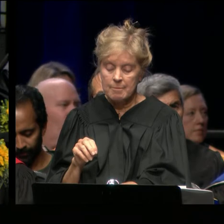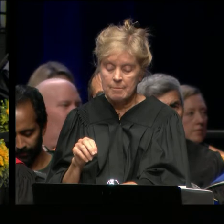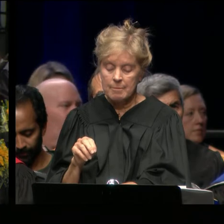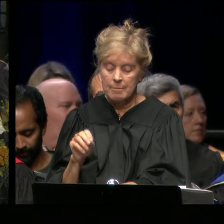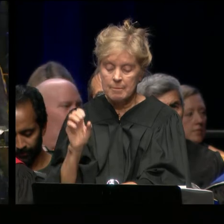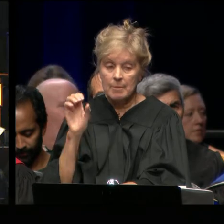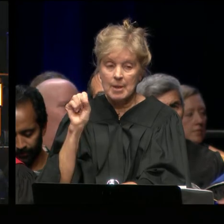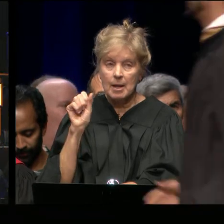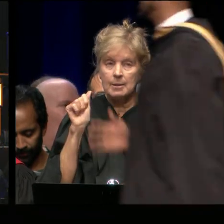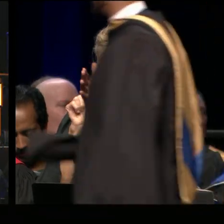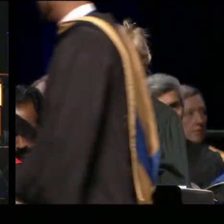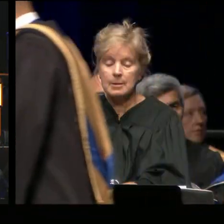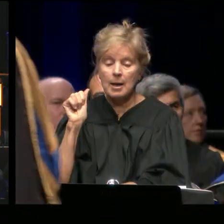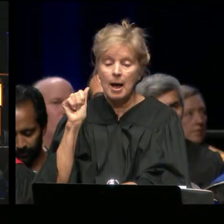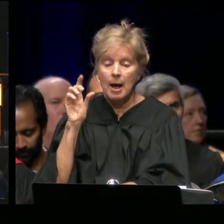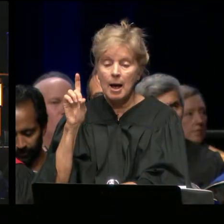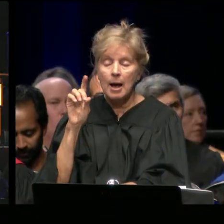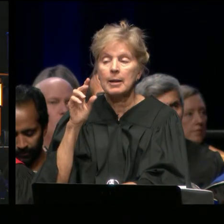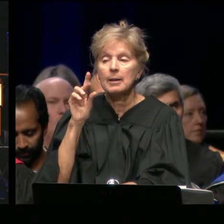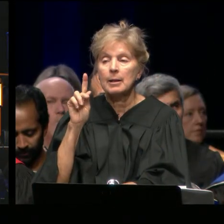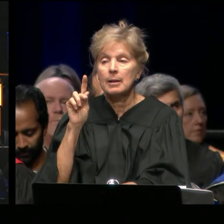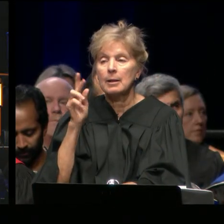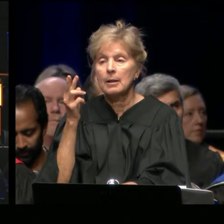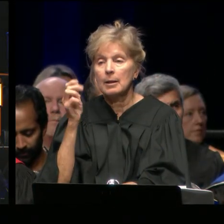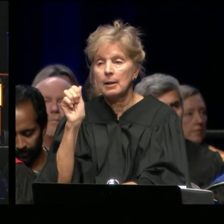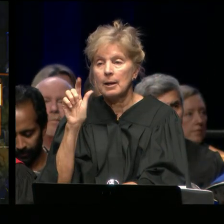Saad Khalid.